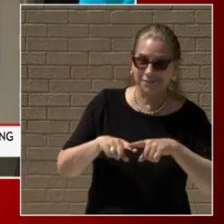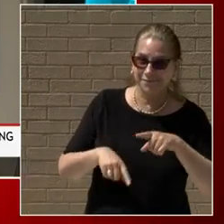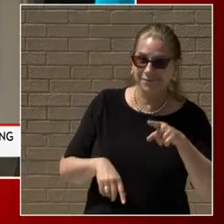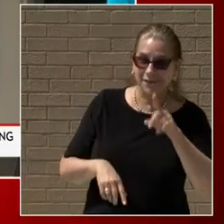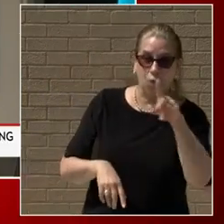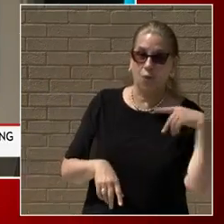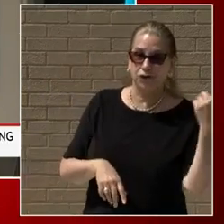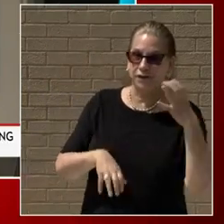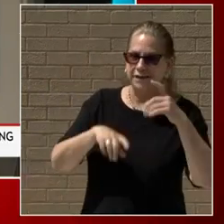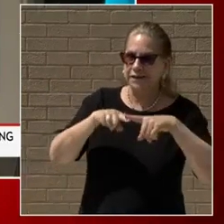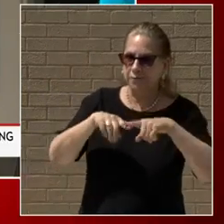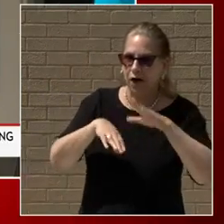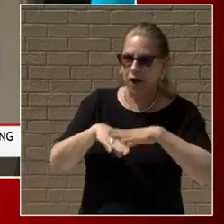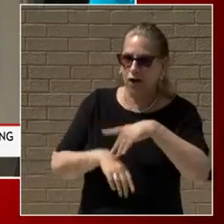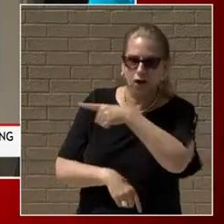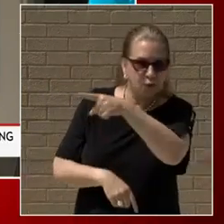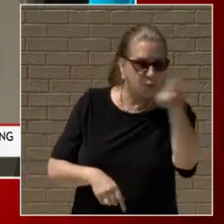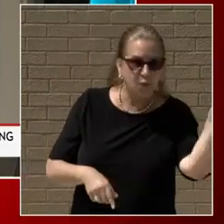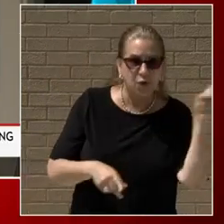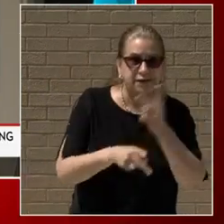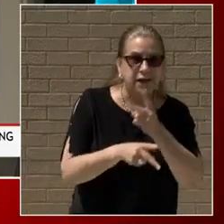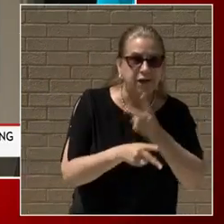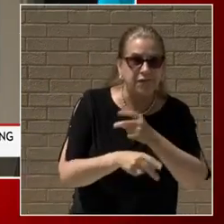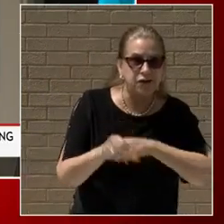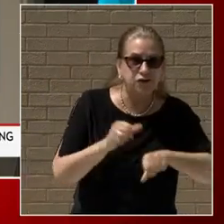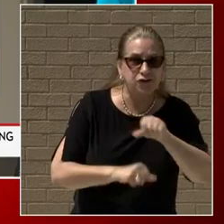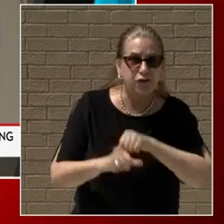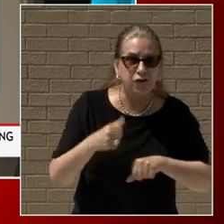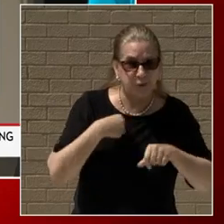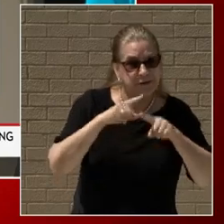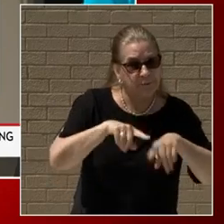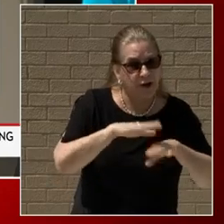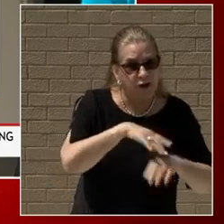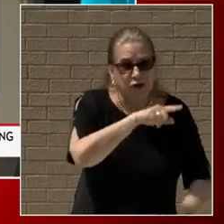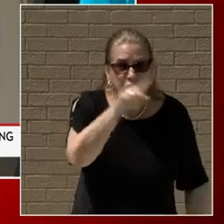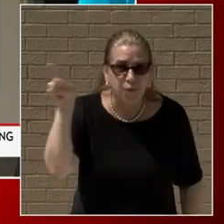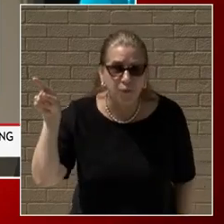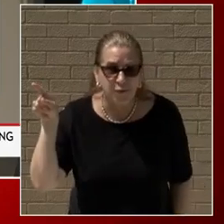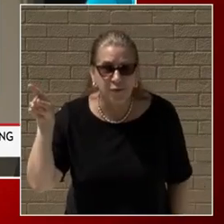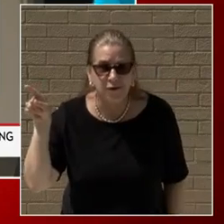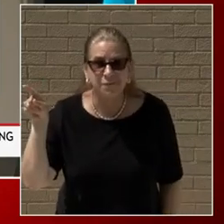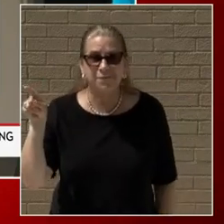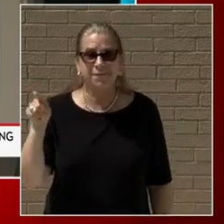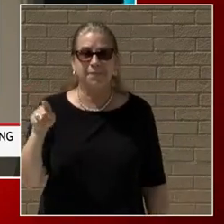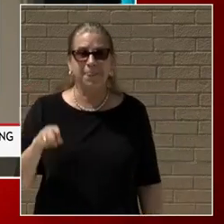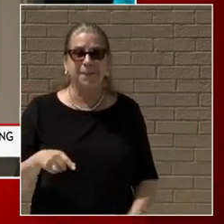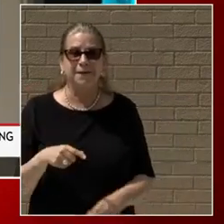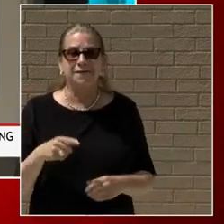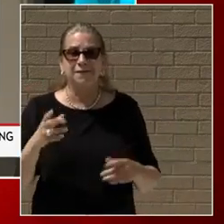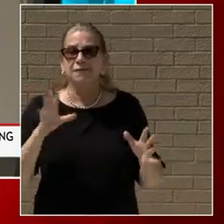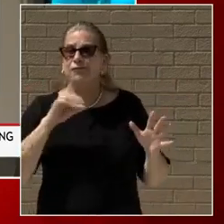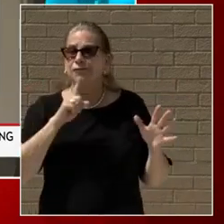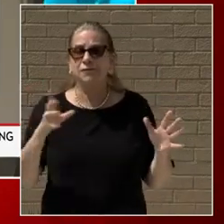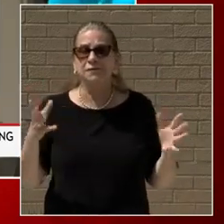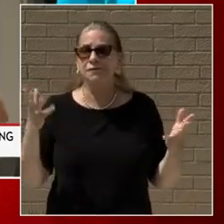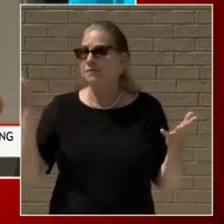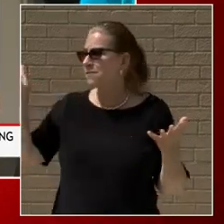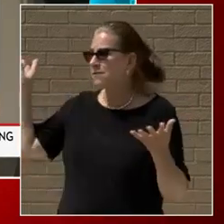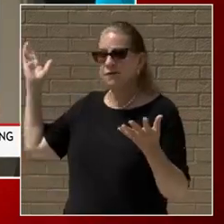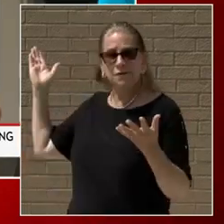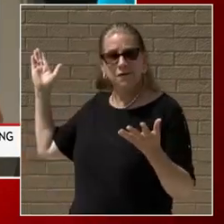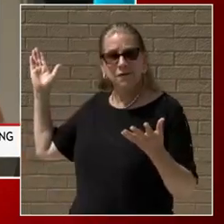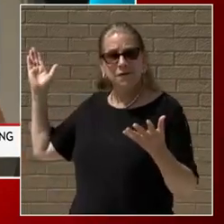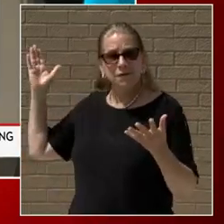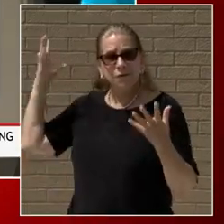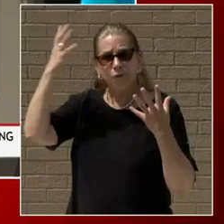to take care of each other. So we get to celebrate today this beautiful facility that honors